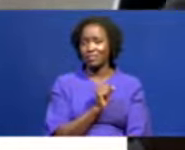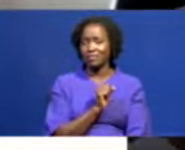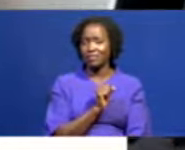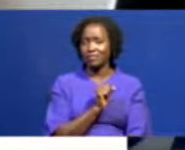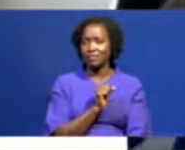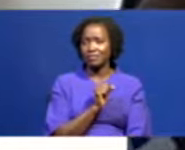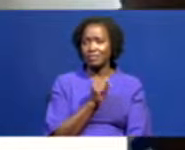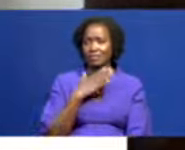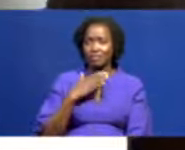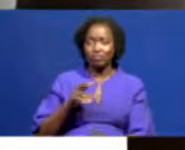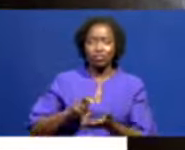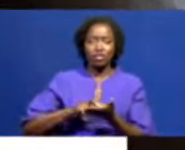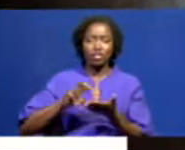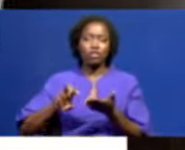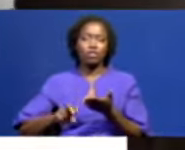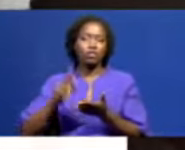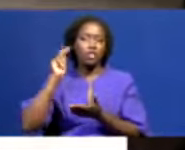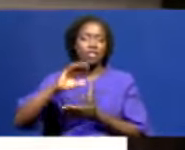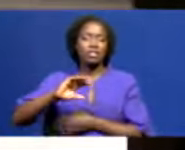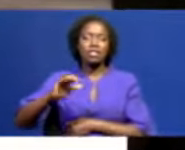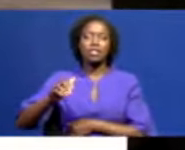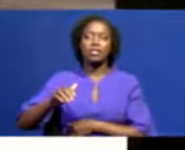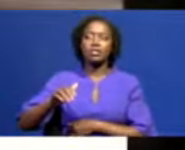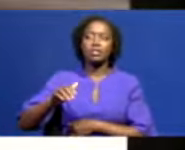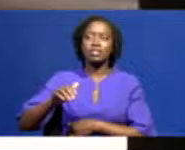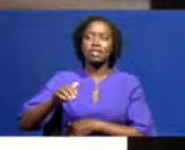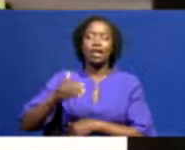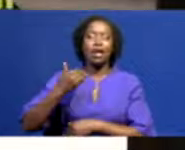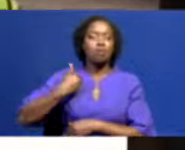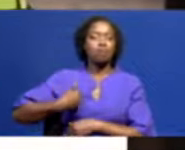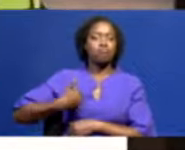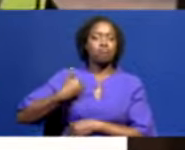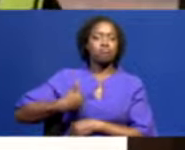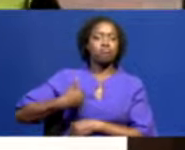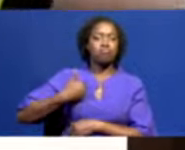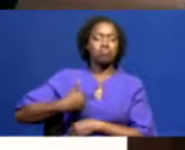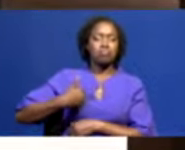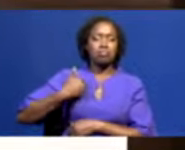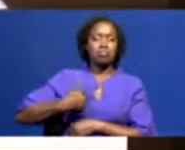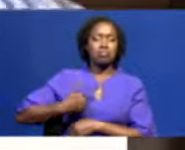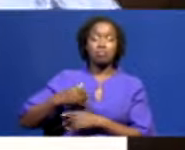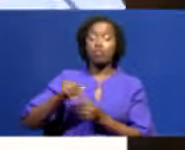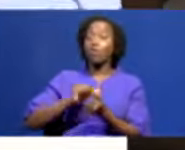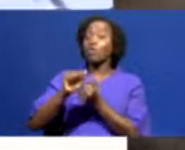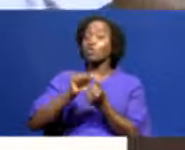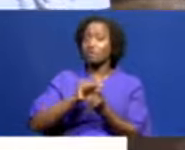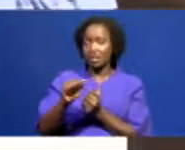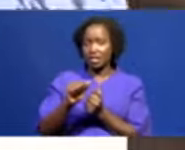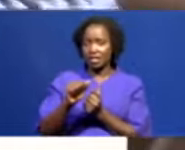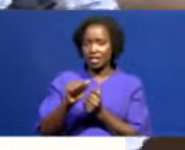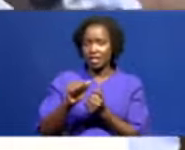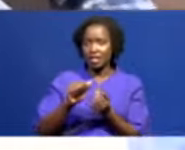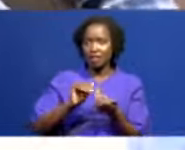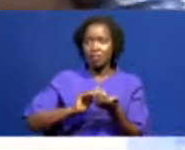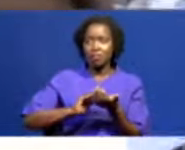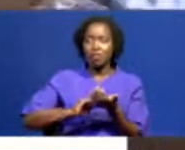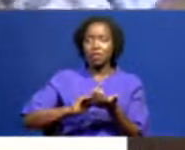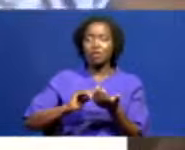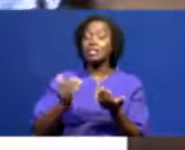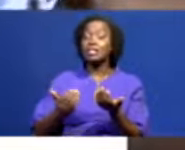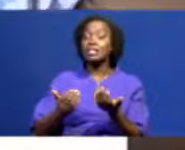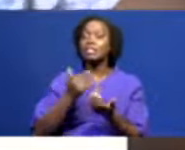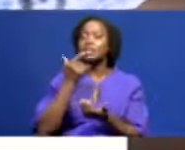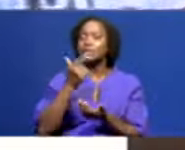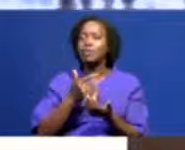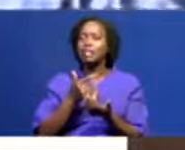His body was transferred to Kisii County ahead of a post-mortem exercise scheduled for Friday. In Migori, police say they have